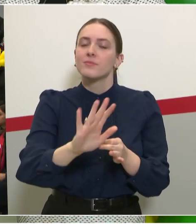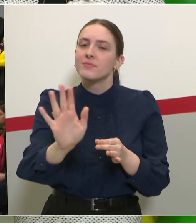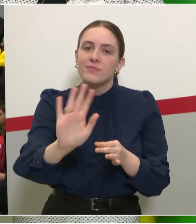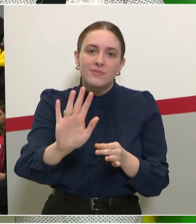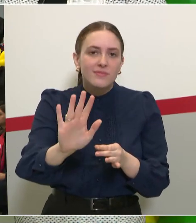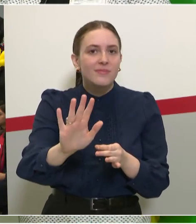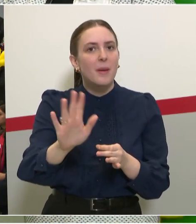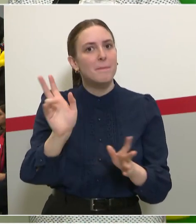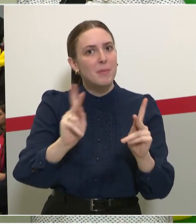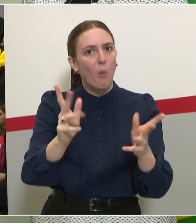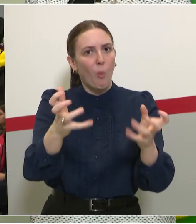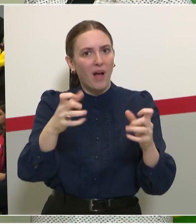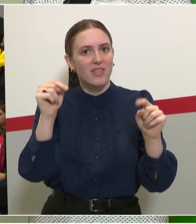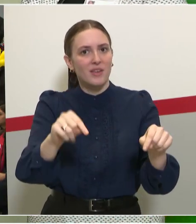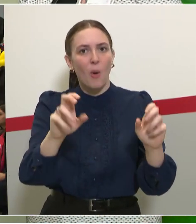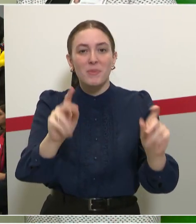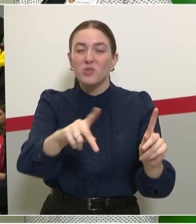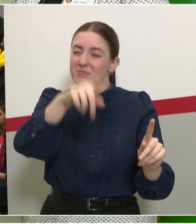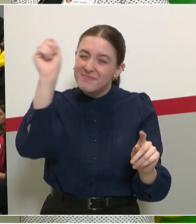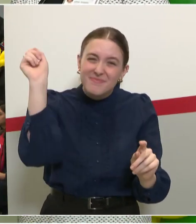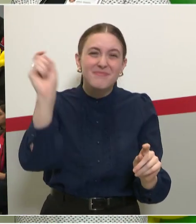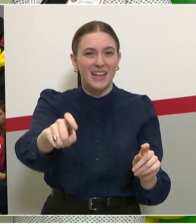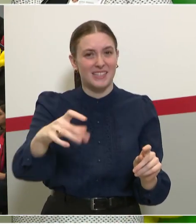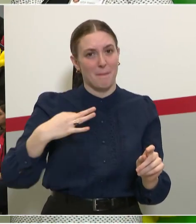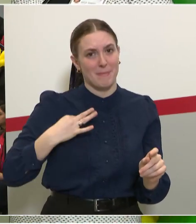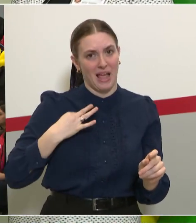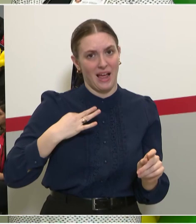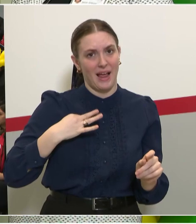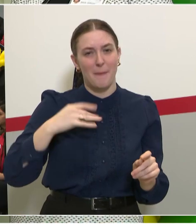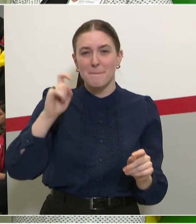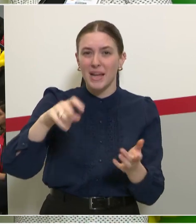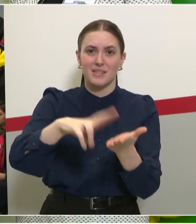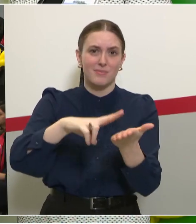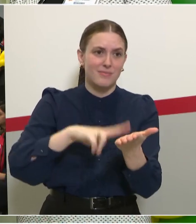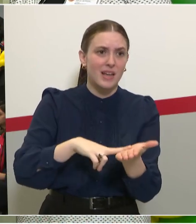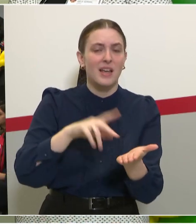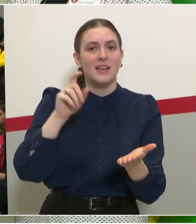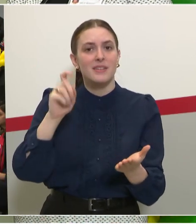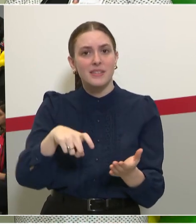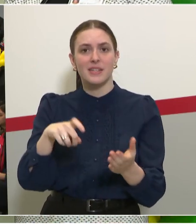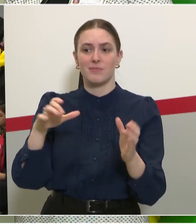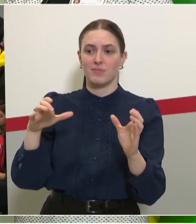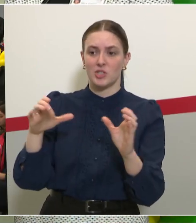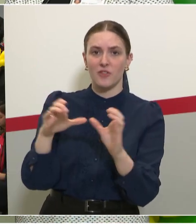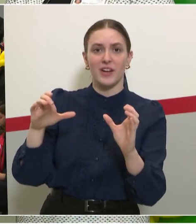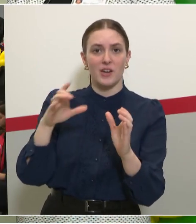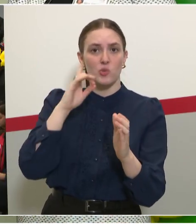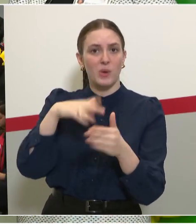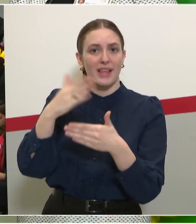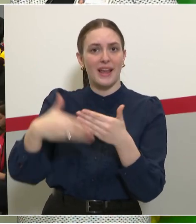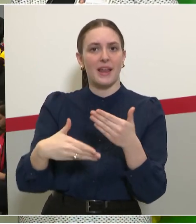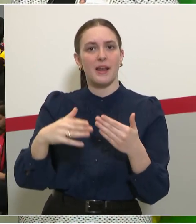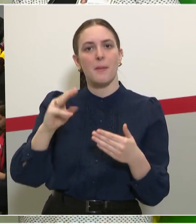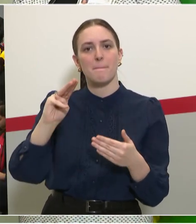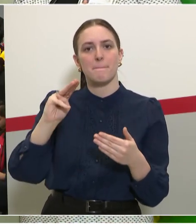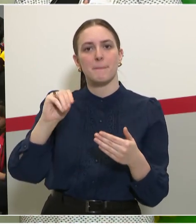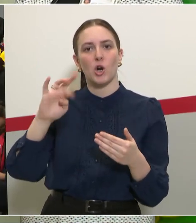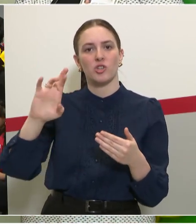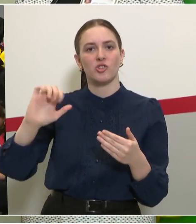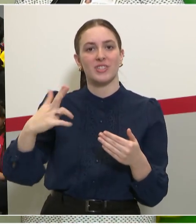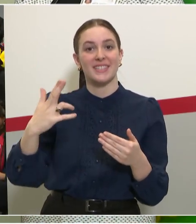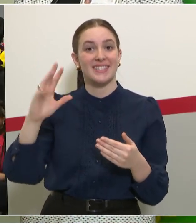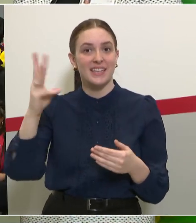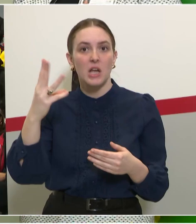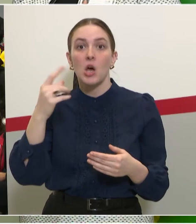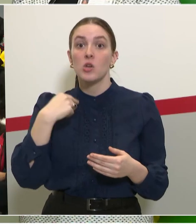these opportunities. You have got to apply. You've got to certify. Certification ends March 6th. Don't apply and then